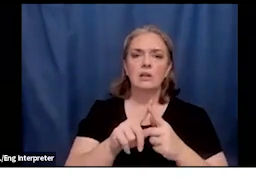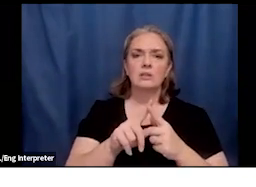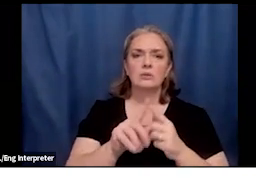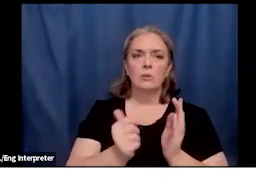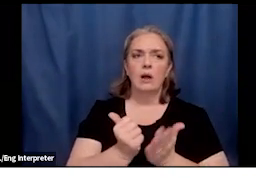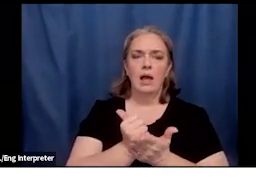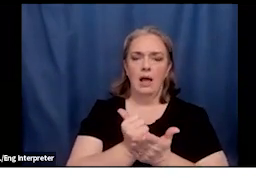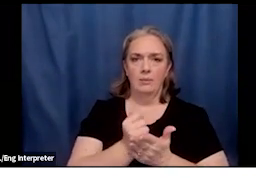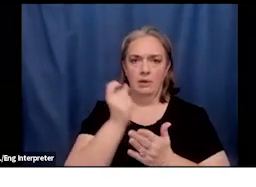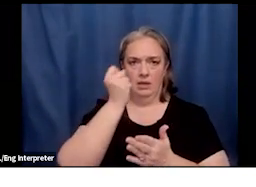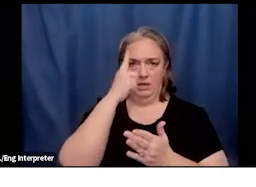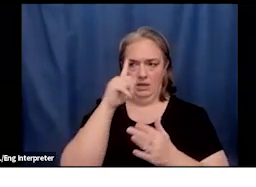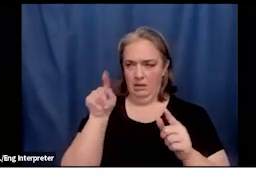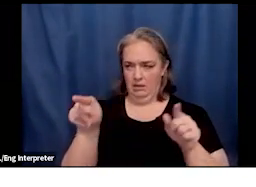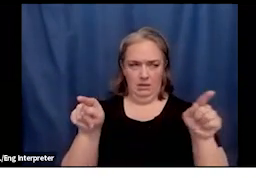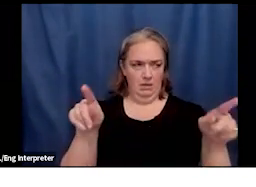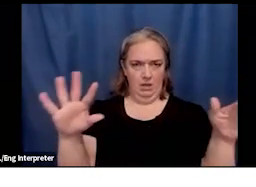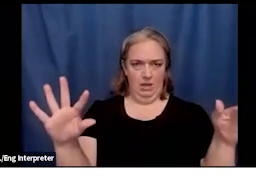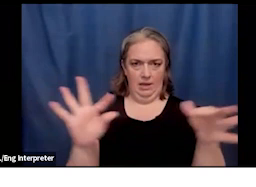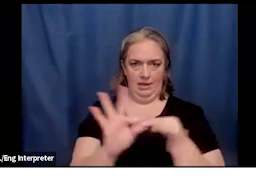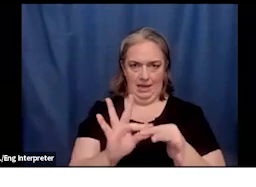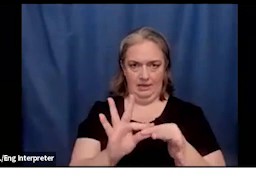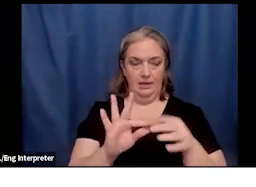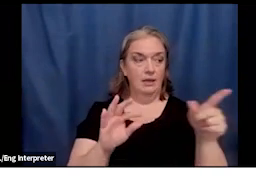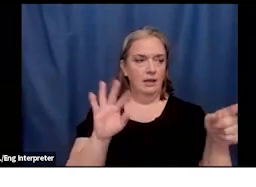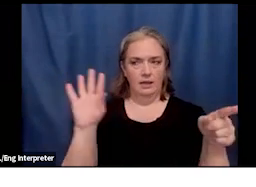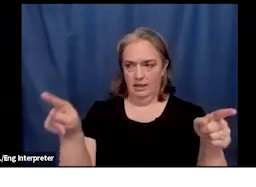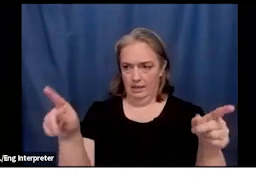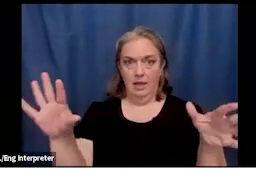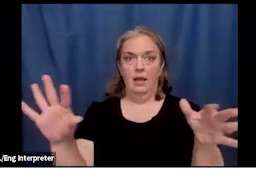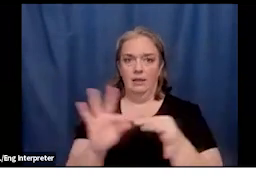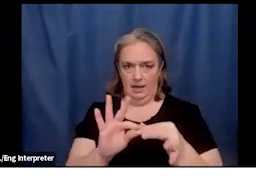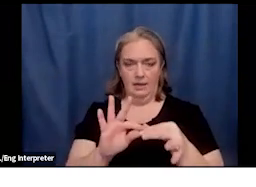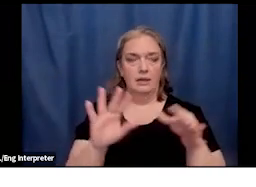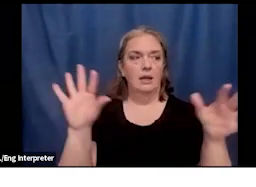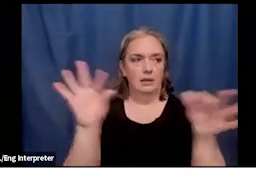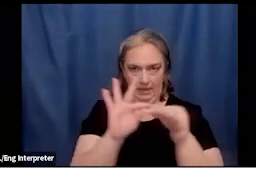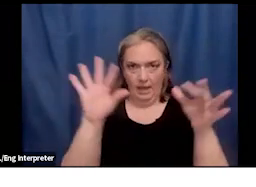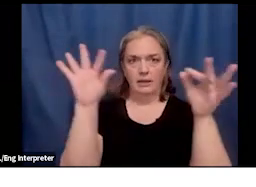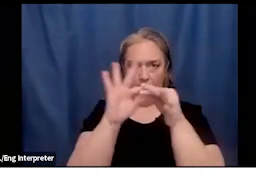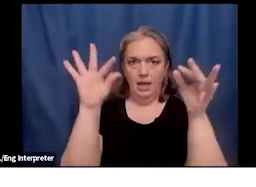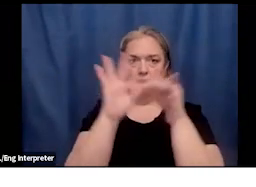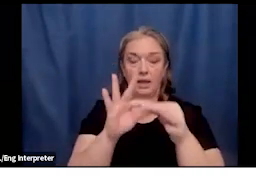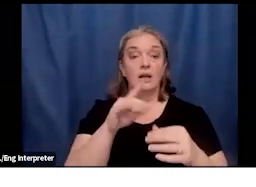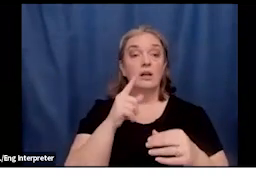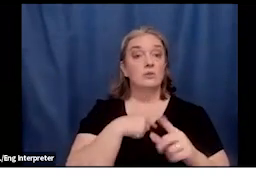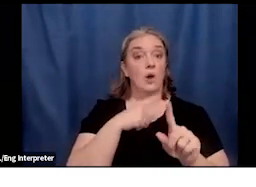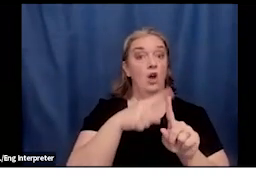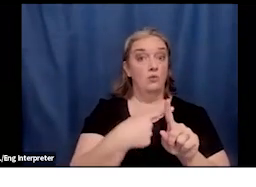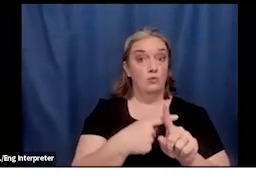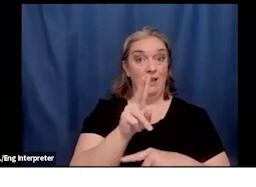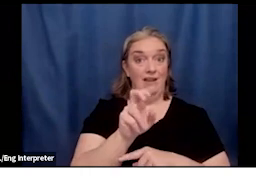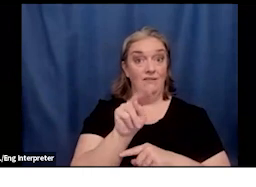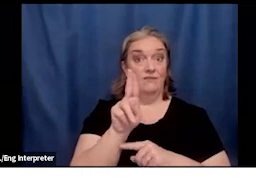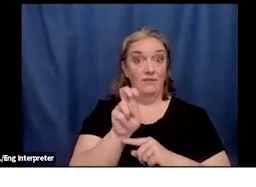connection and explanation across, all right, this is how much it's going to cost for me to rent my venue. This is why